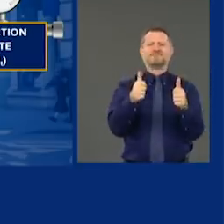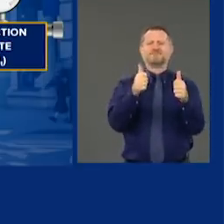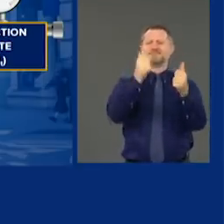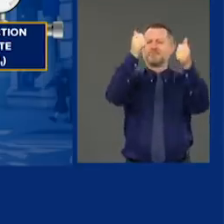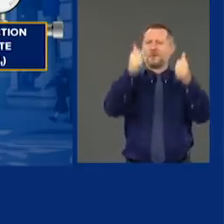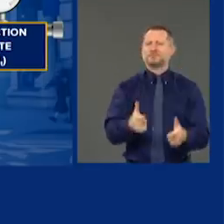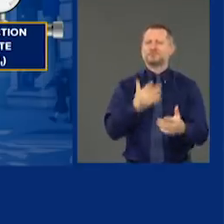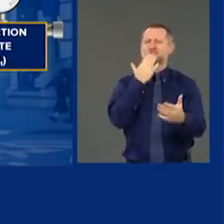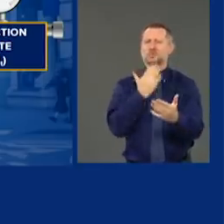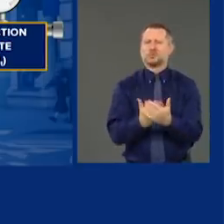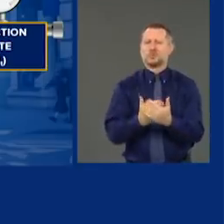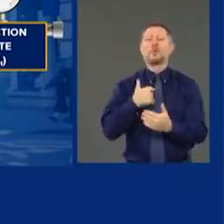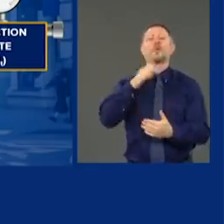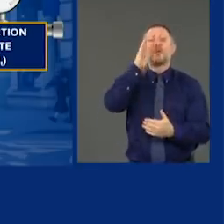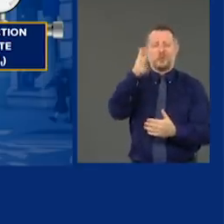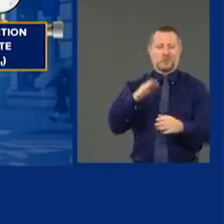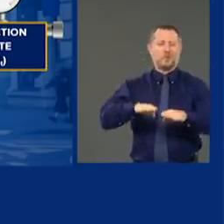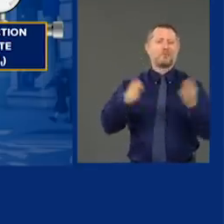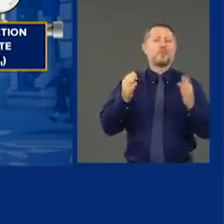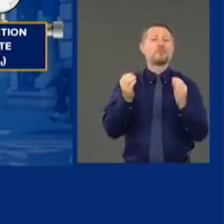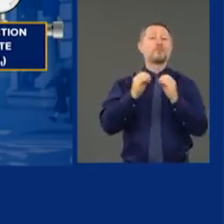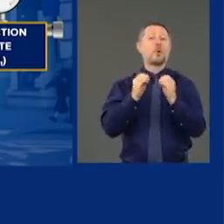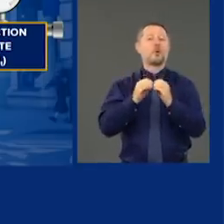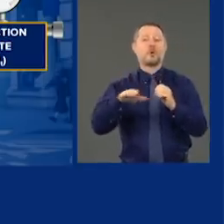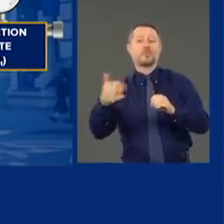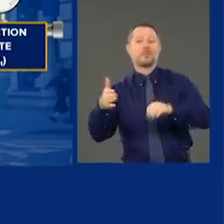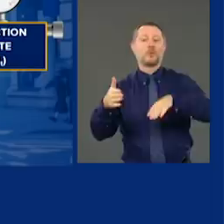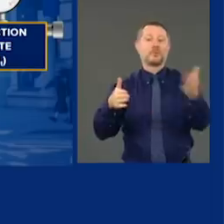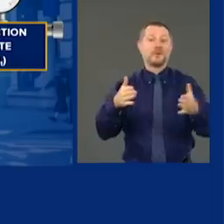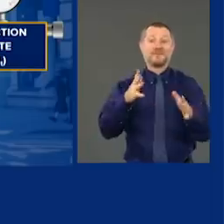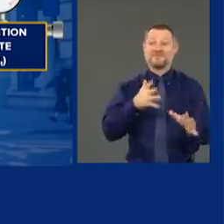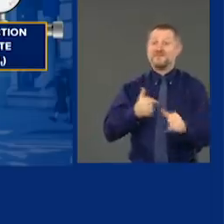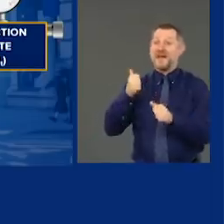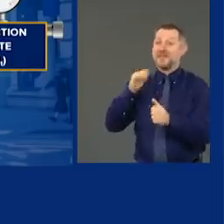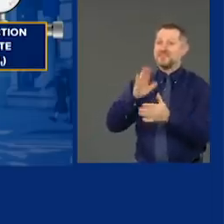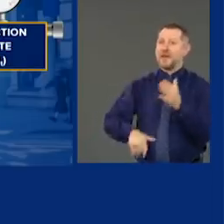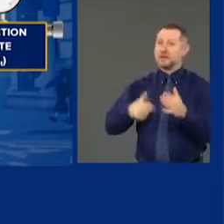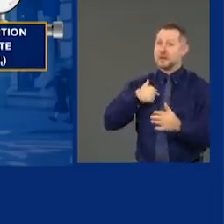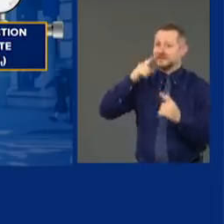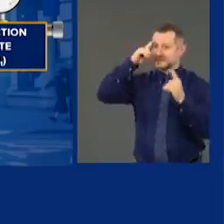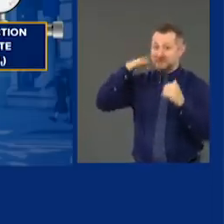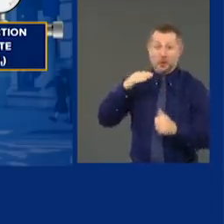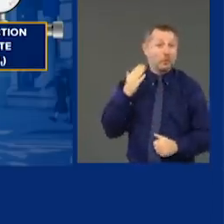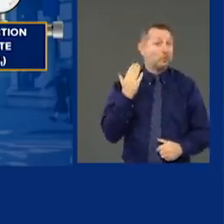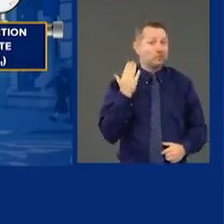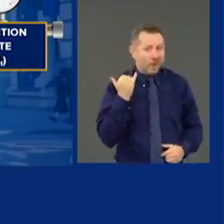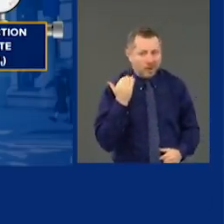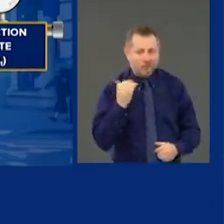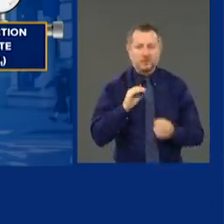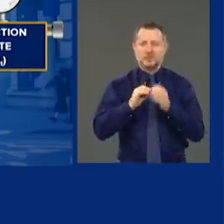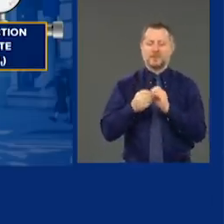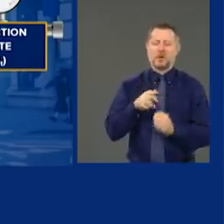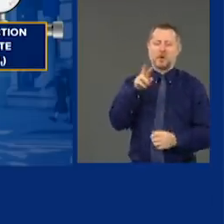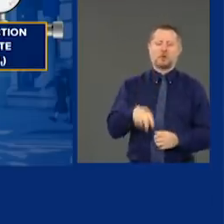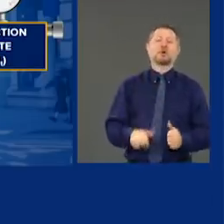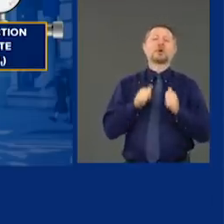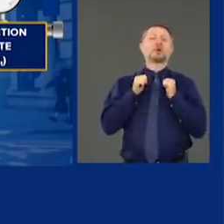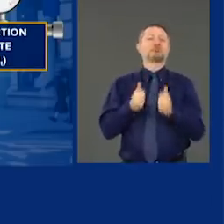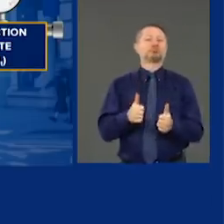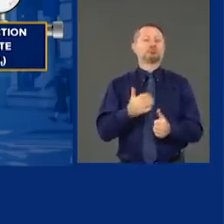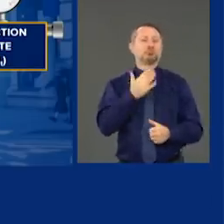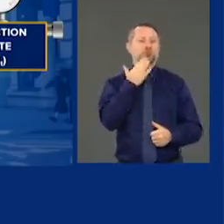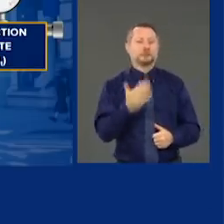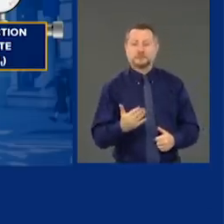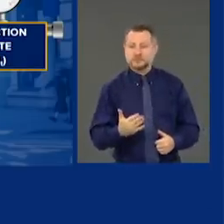more than we originally anticipated because the metrics are so good. If the metrics